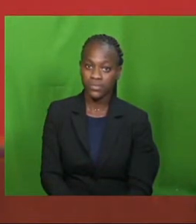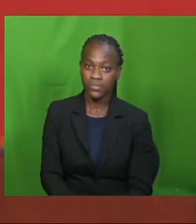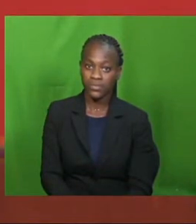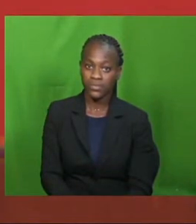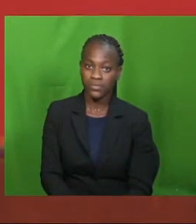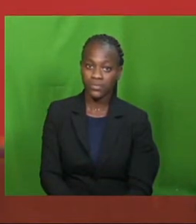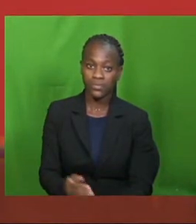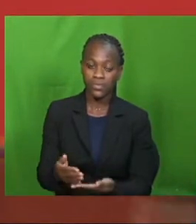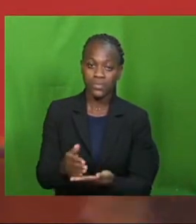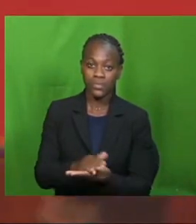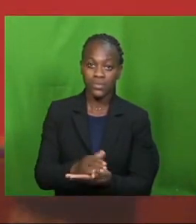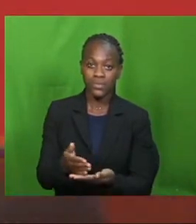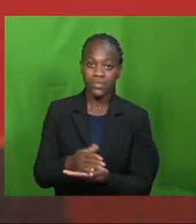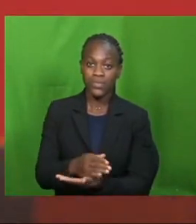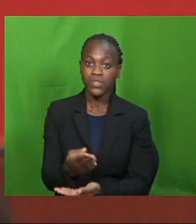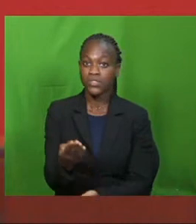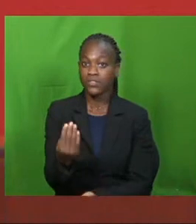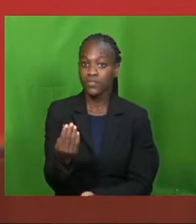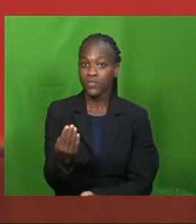Page 14.